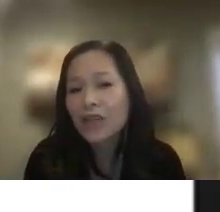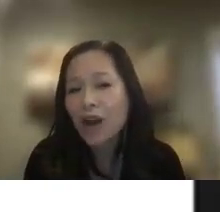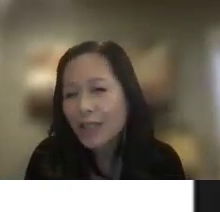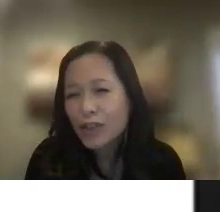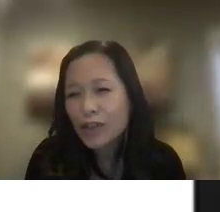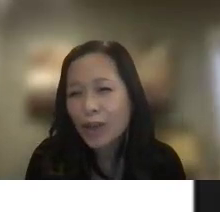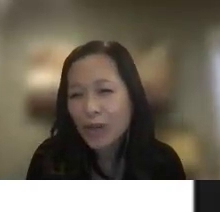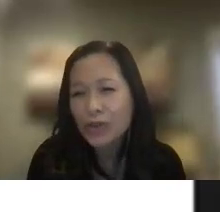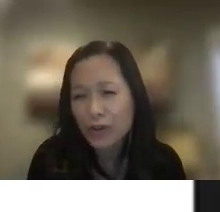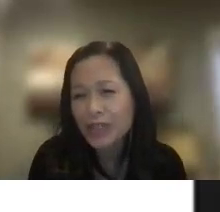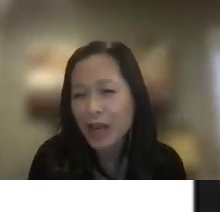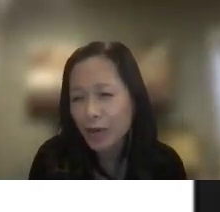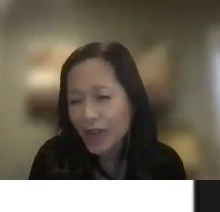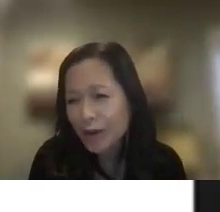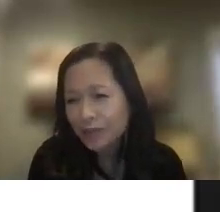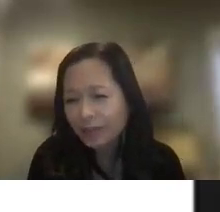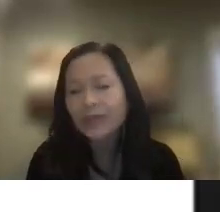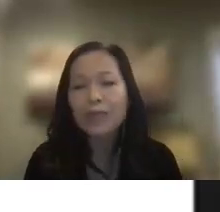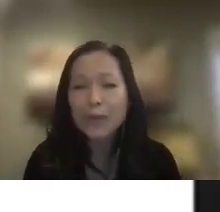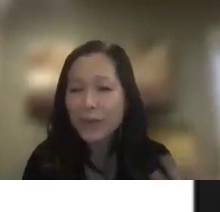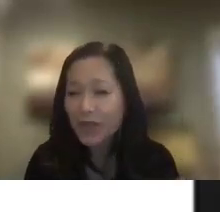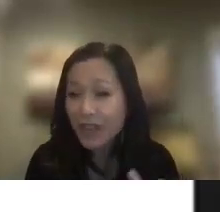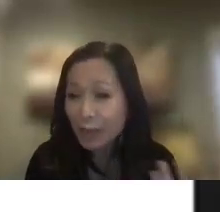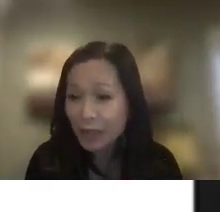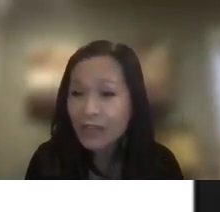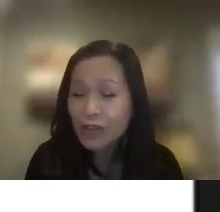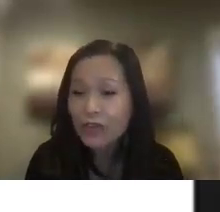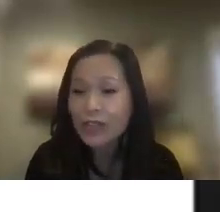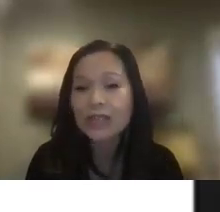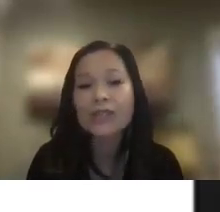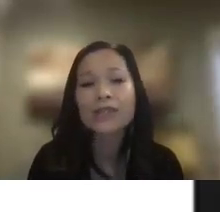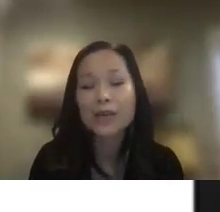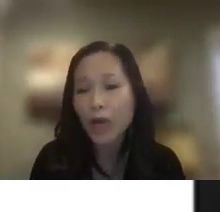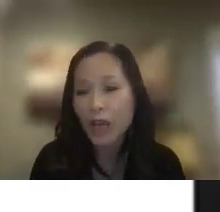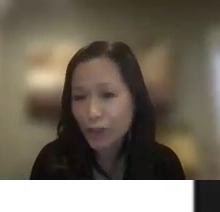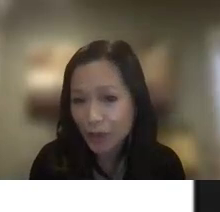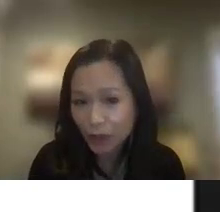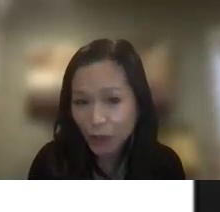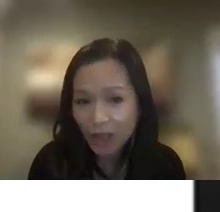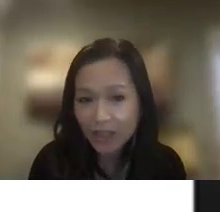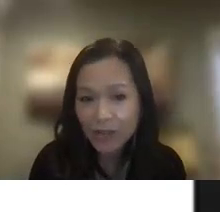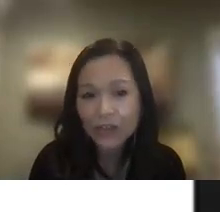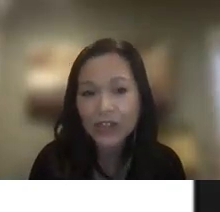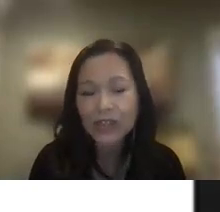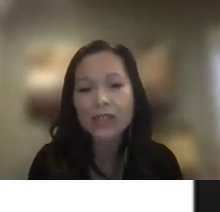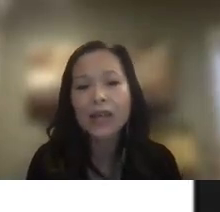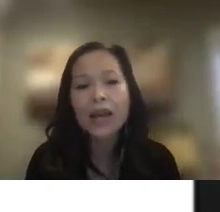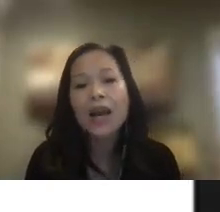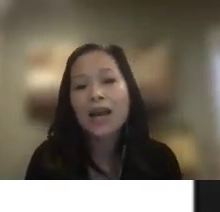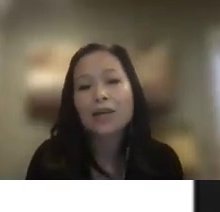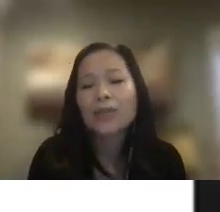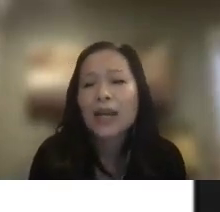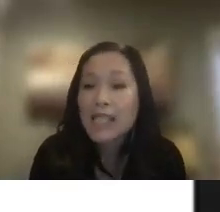have the knowledge about the services out there, maybe about the availability of services, some questions about the quality of